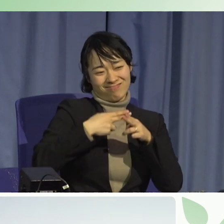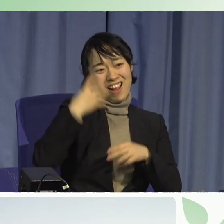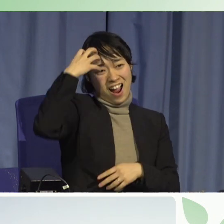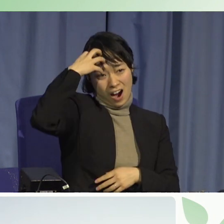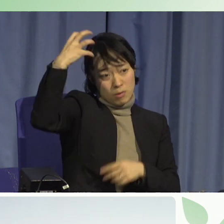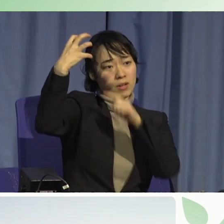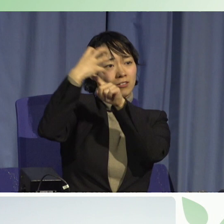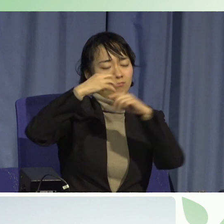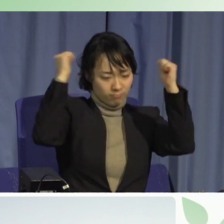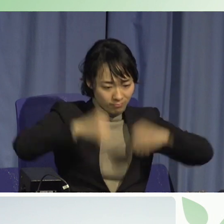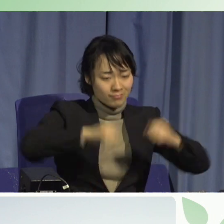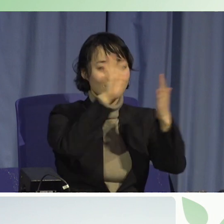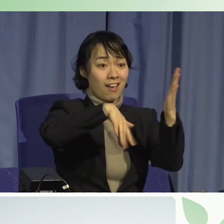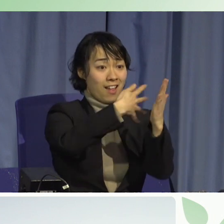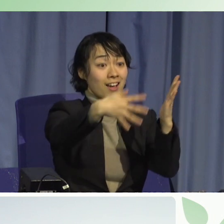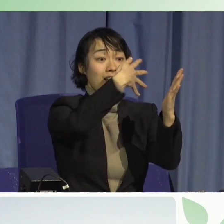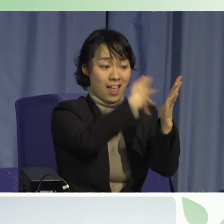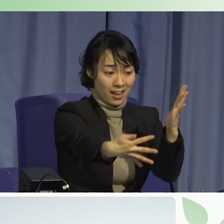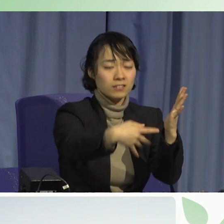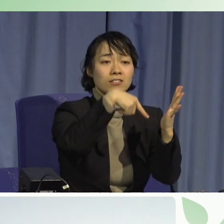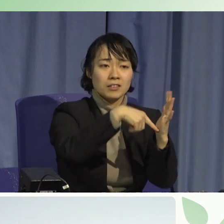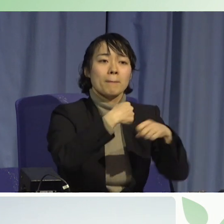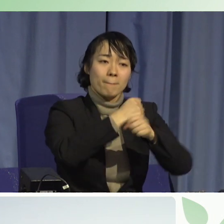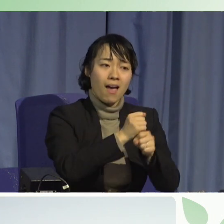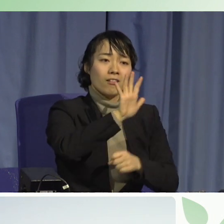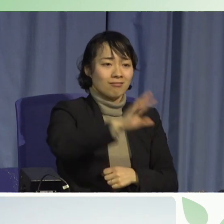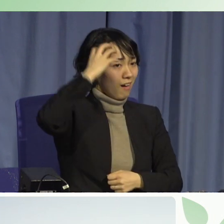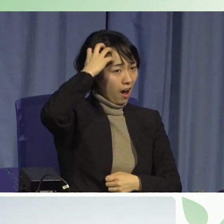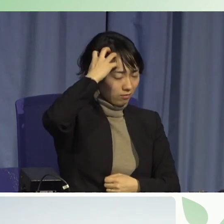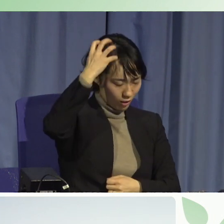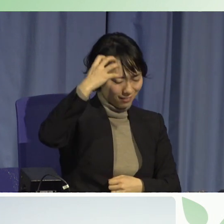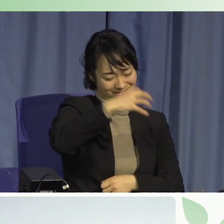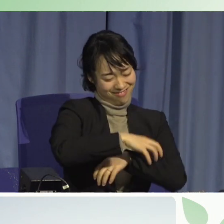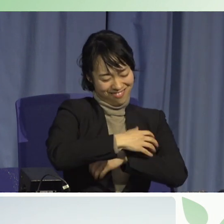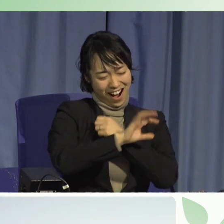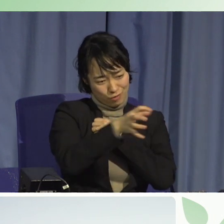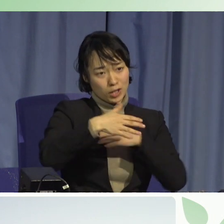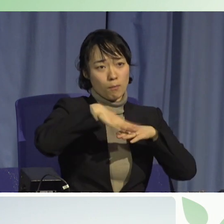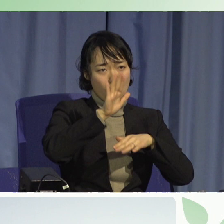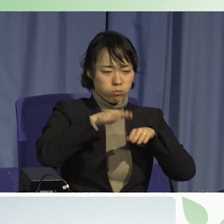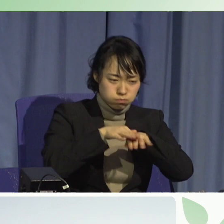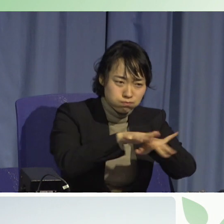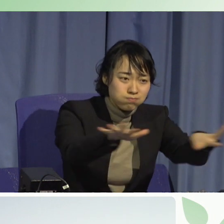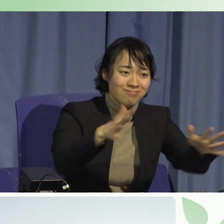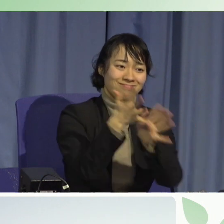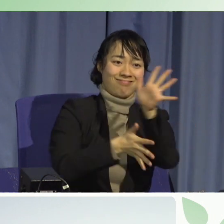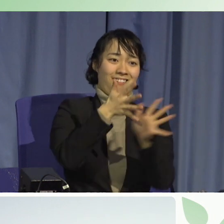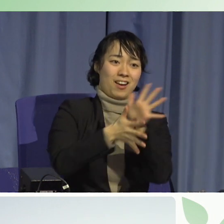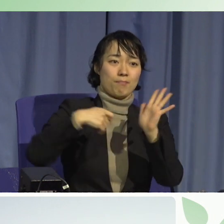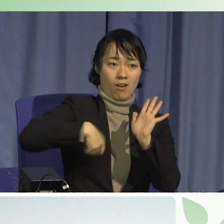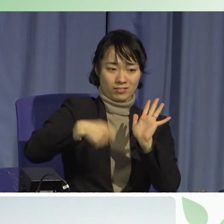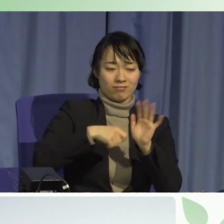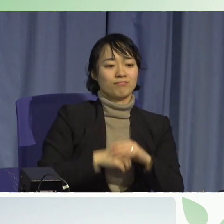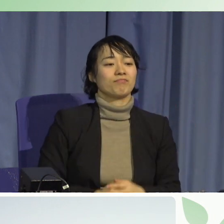so that other countries can copy easily. And thirdly, we want to work on the governments to recognize the sign language